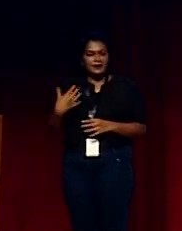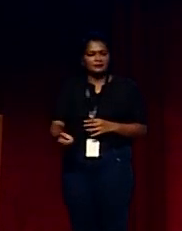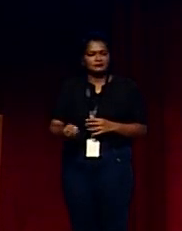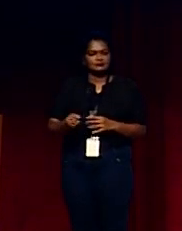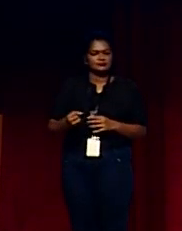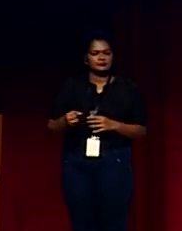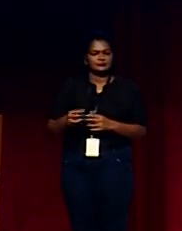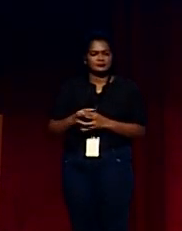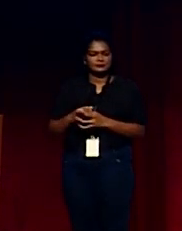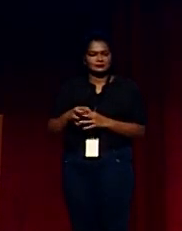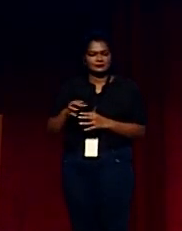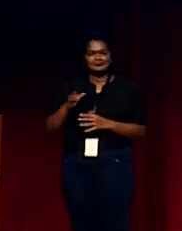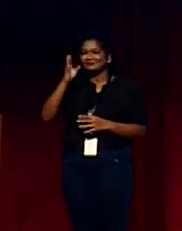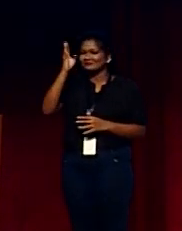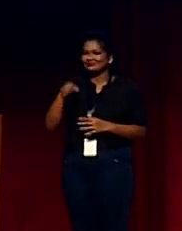origin.